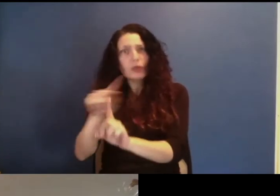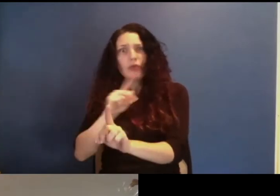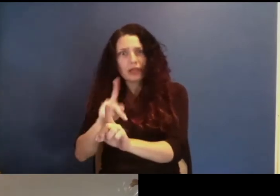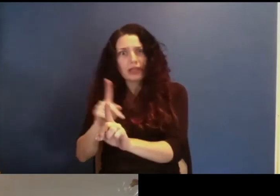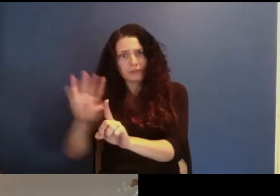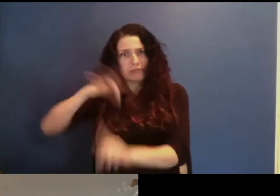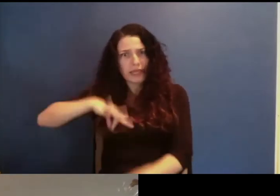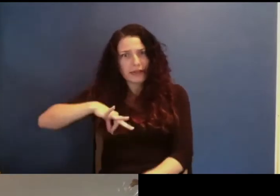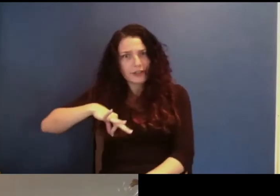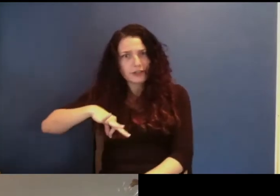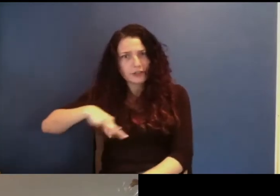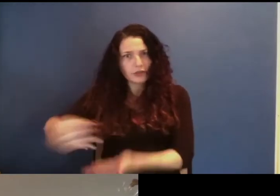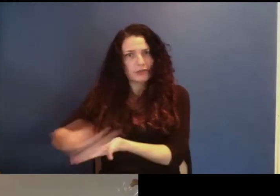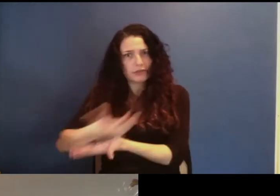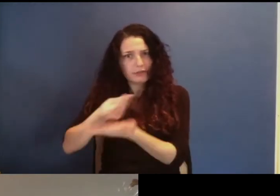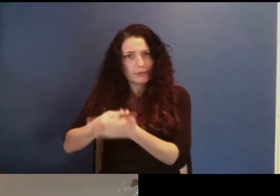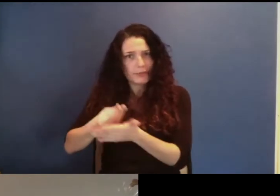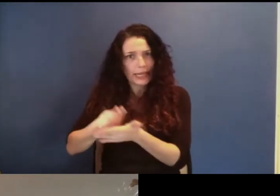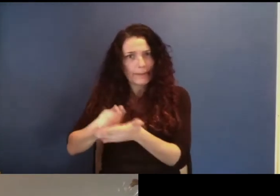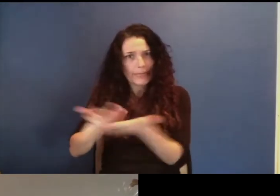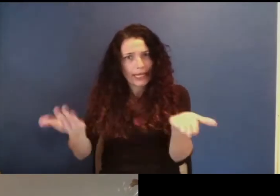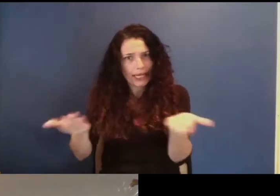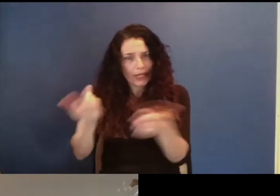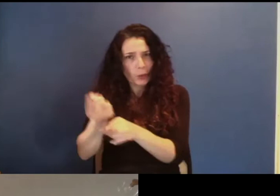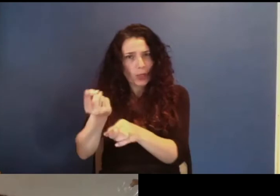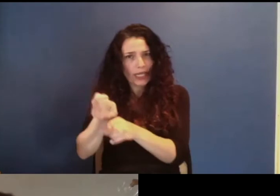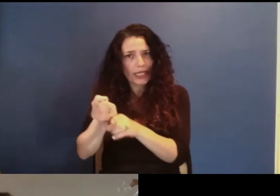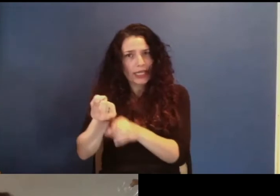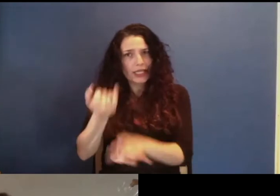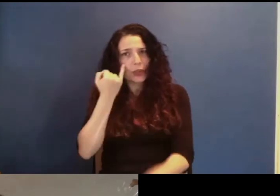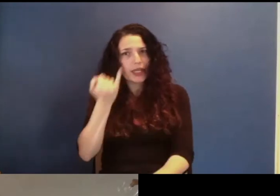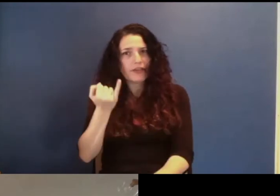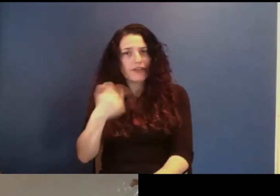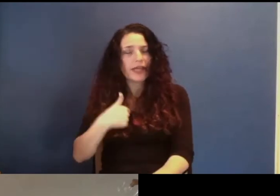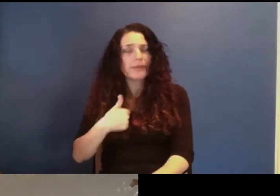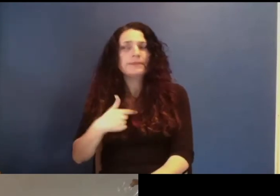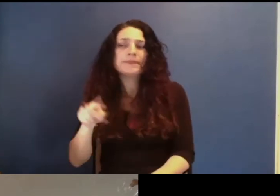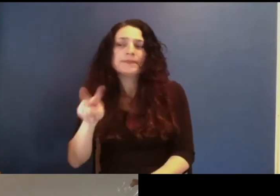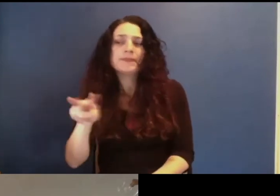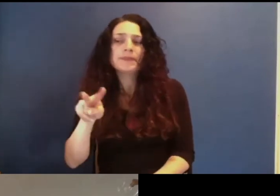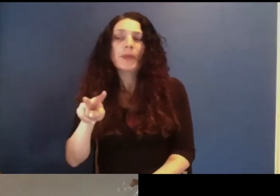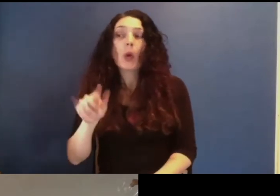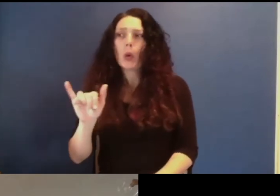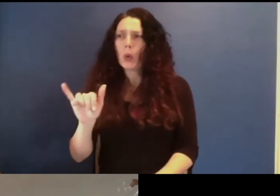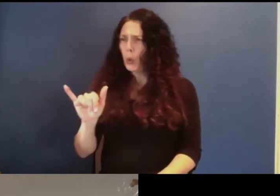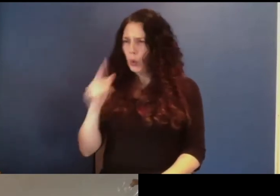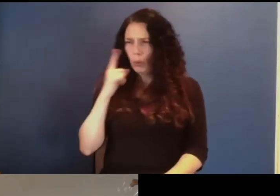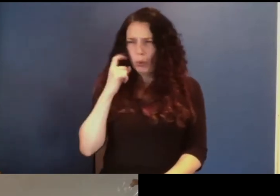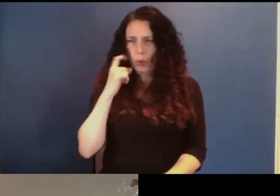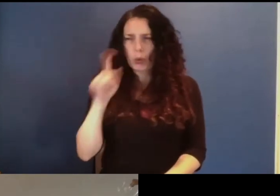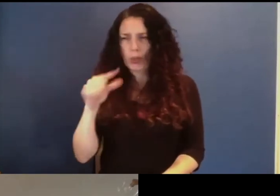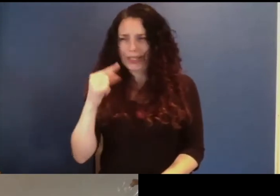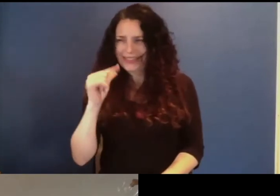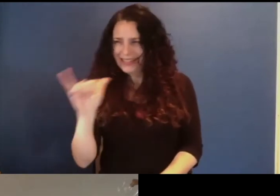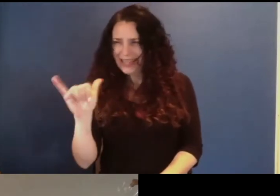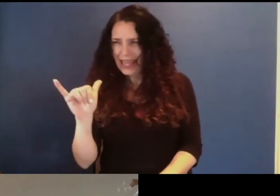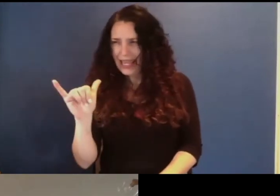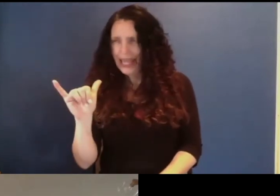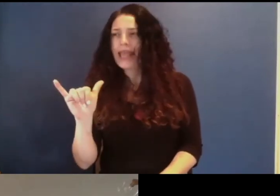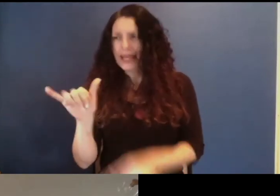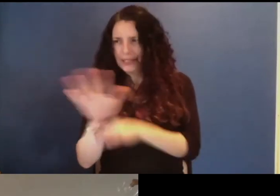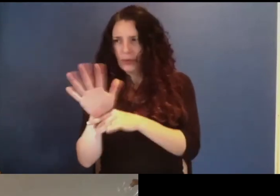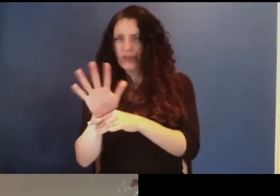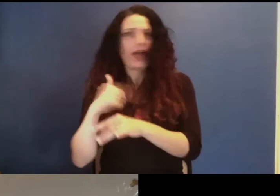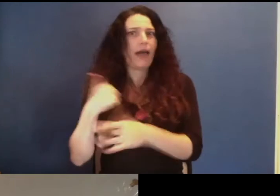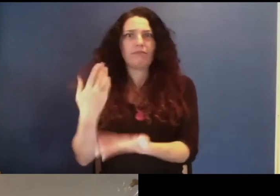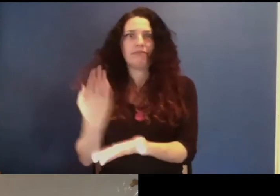movie, if I get the like faintest whiff of gay in a movie, I will be there opening night with fucking popcorn because I'm like desperado